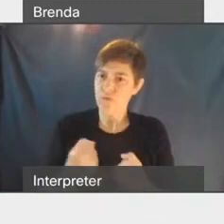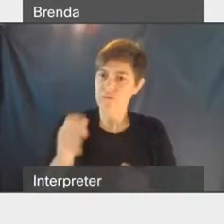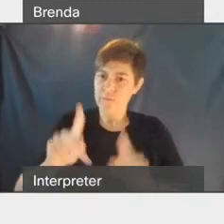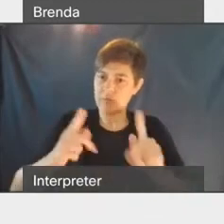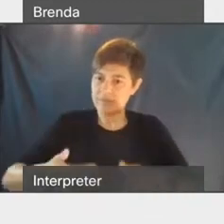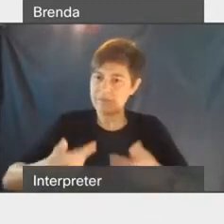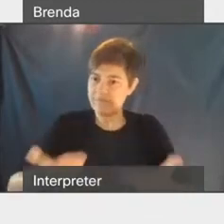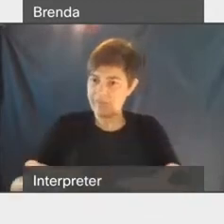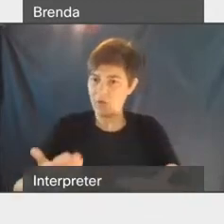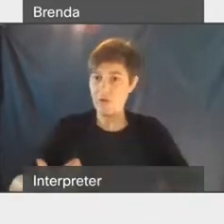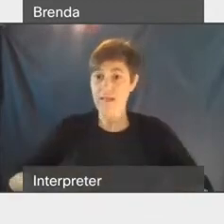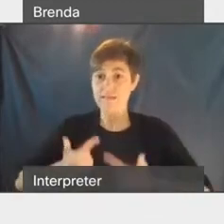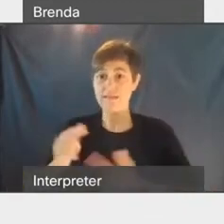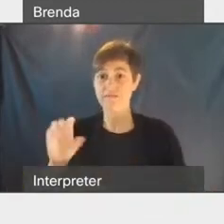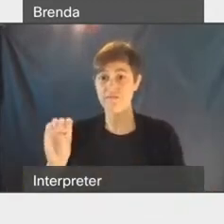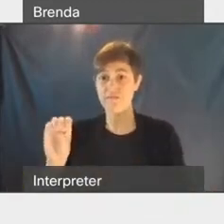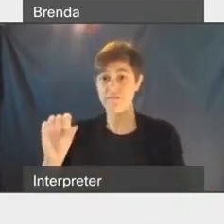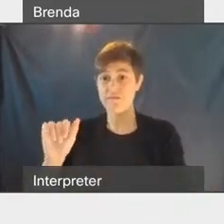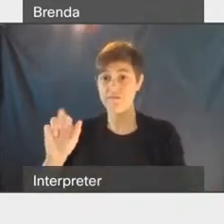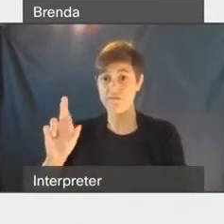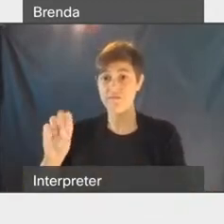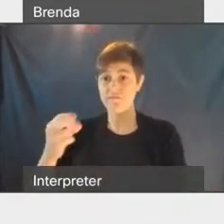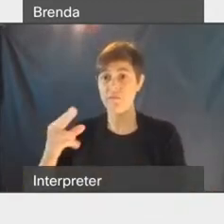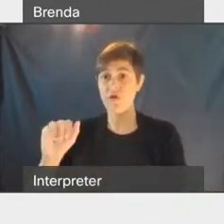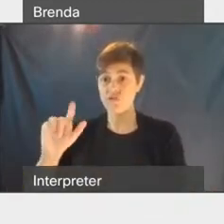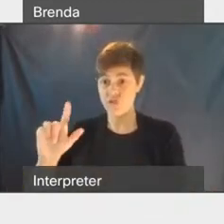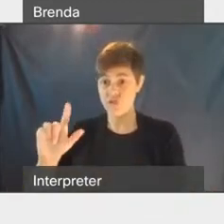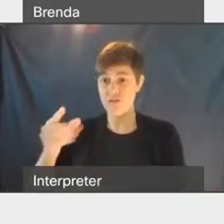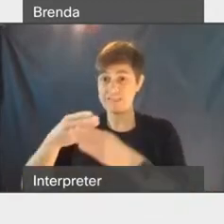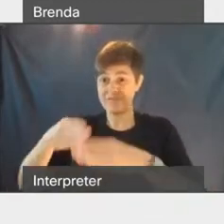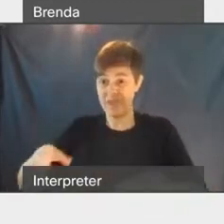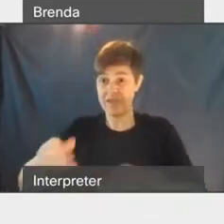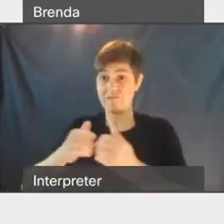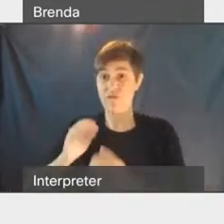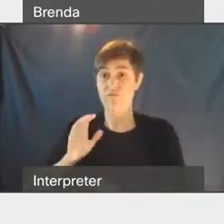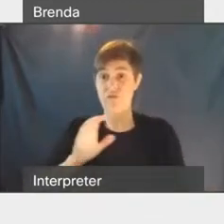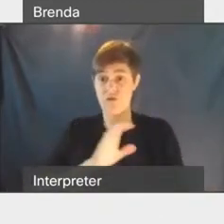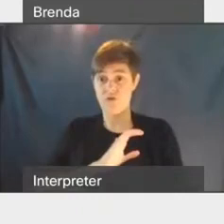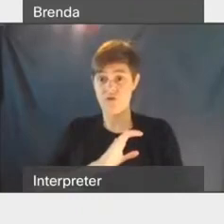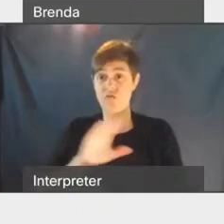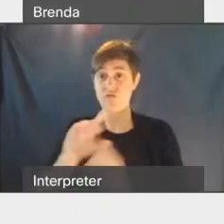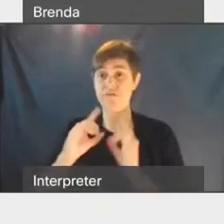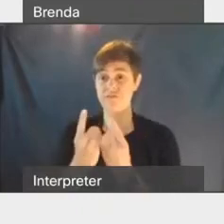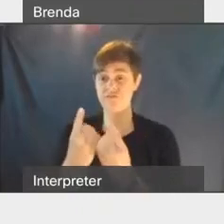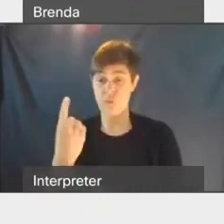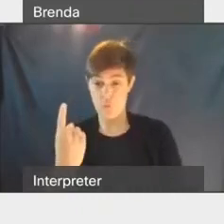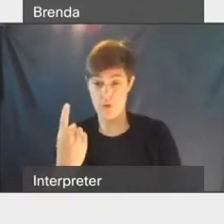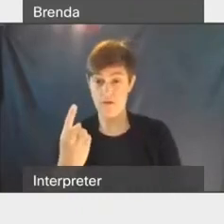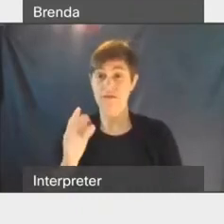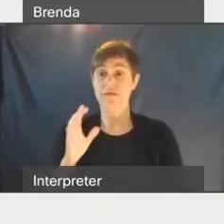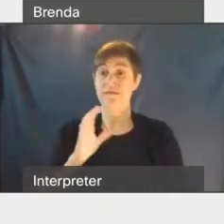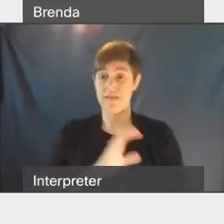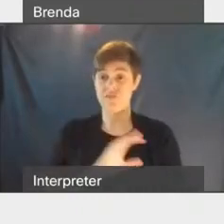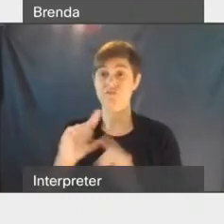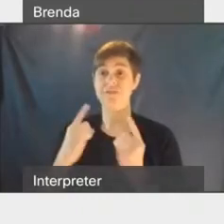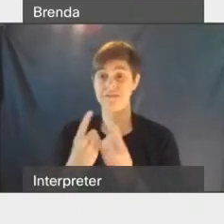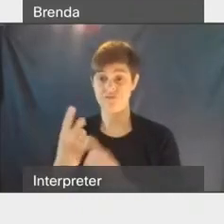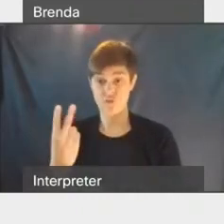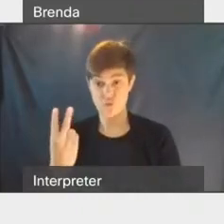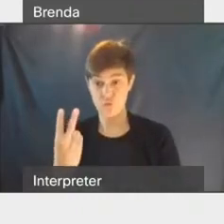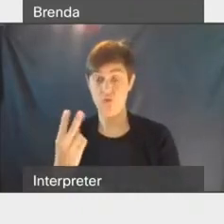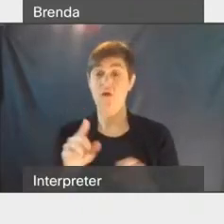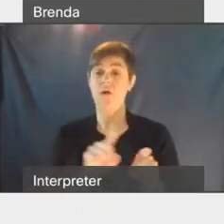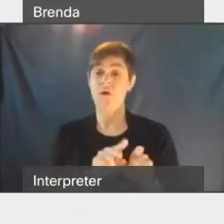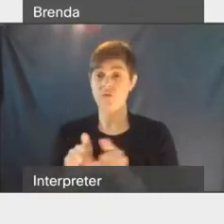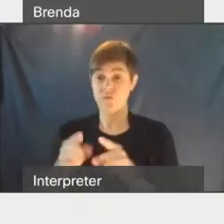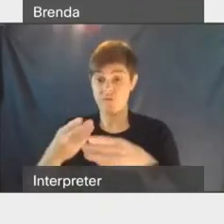County, which is divided by Congressional District 1 and Congressional District 2. It is also divided by